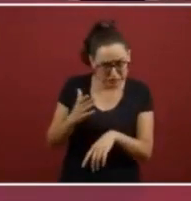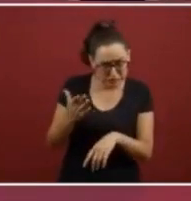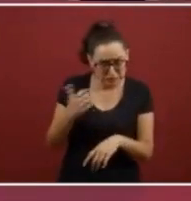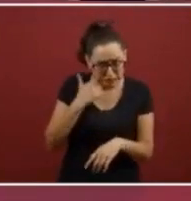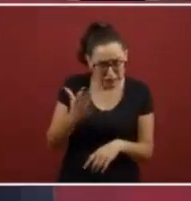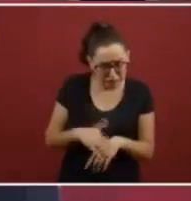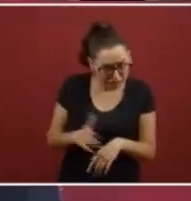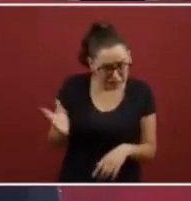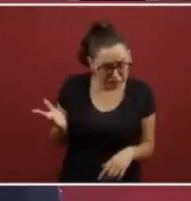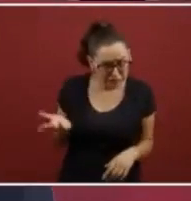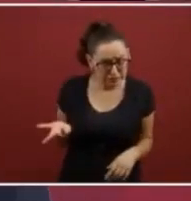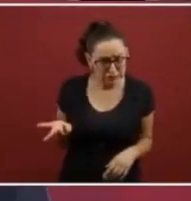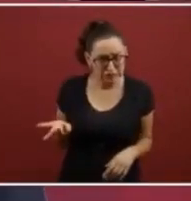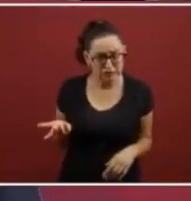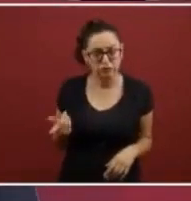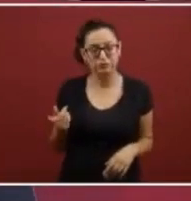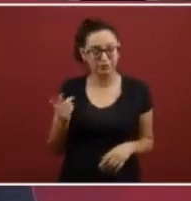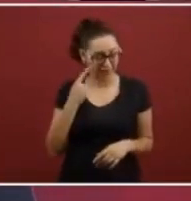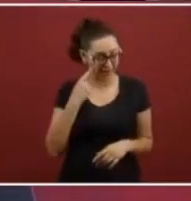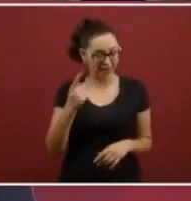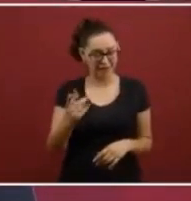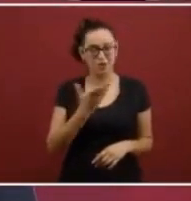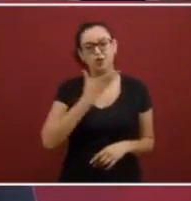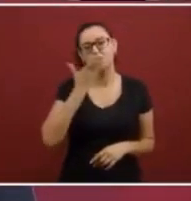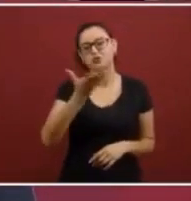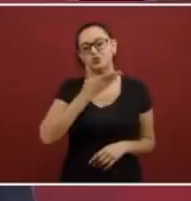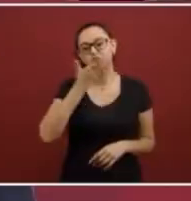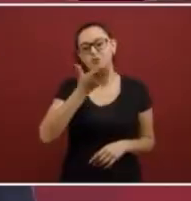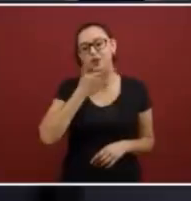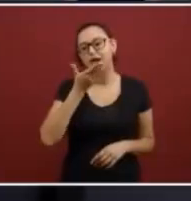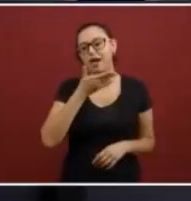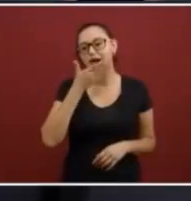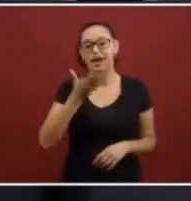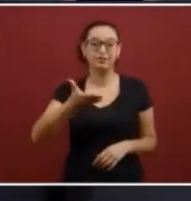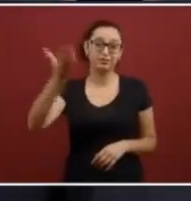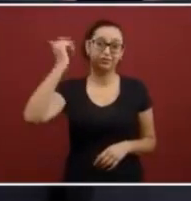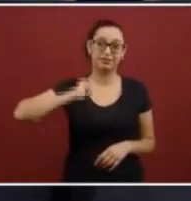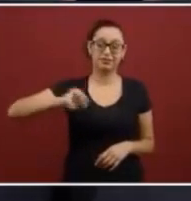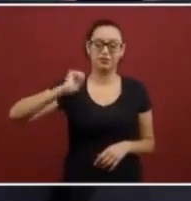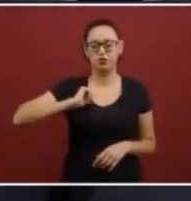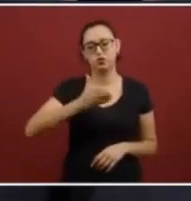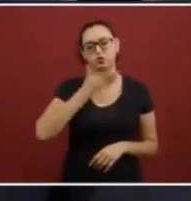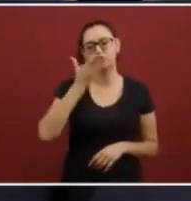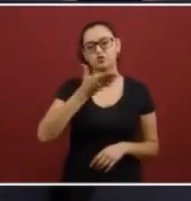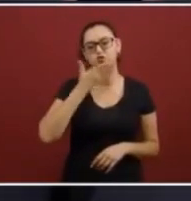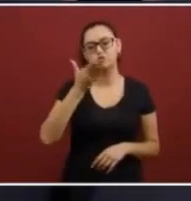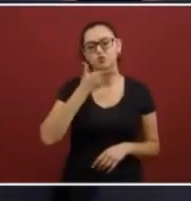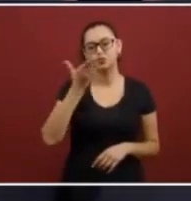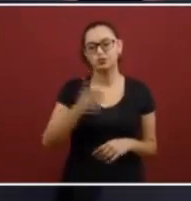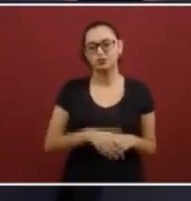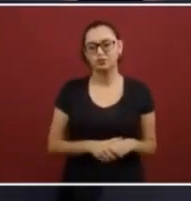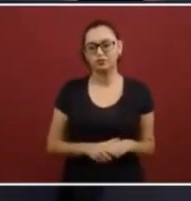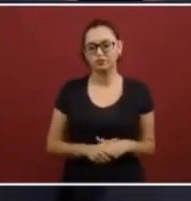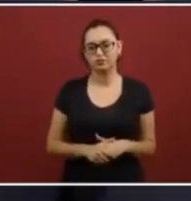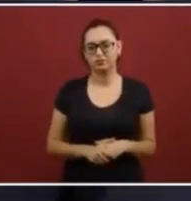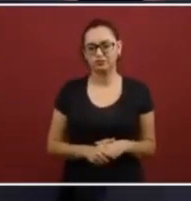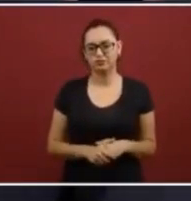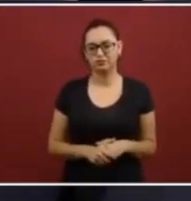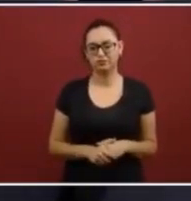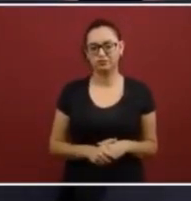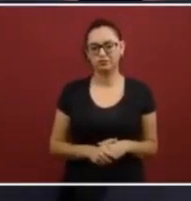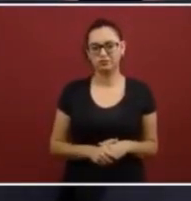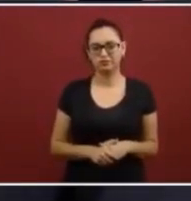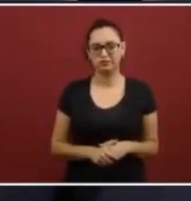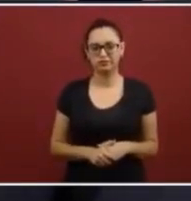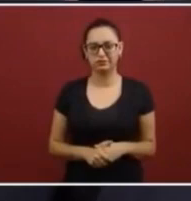Cuando nos made us accustomed to before? matados, When they had us under their cuando control? le jugaban el dedo en la boca, When